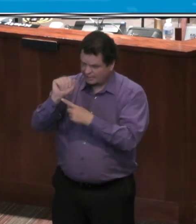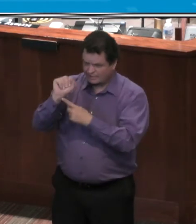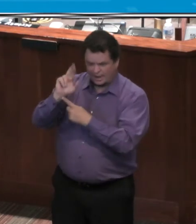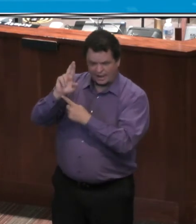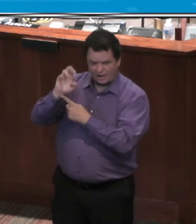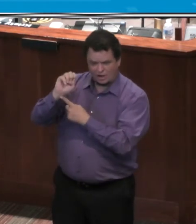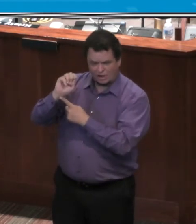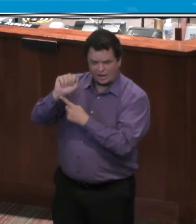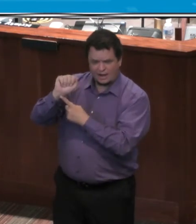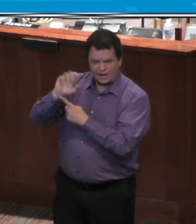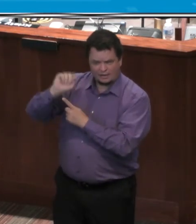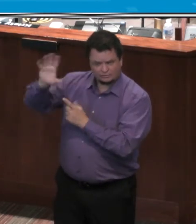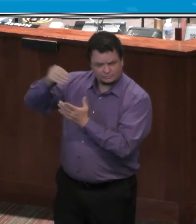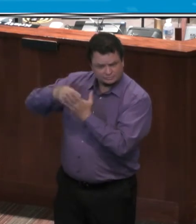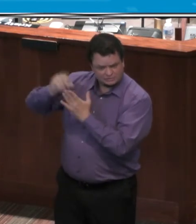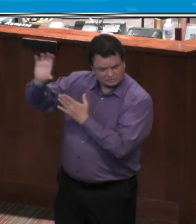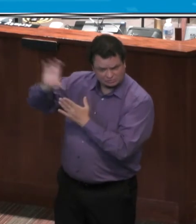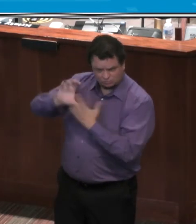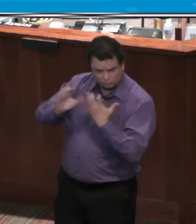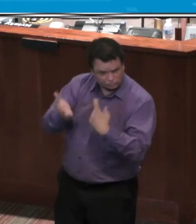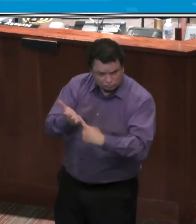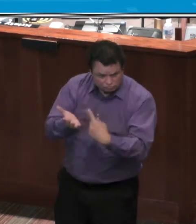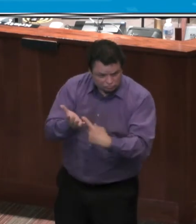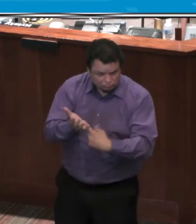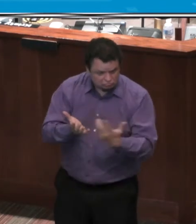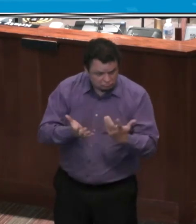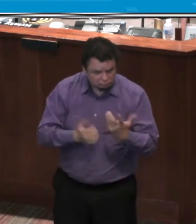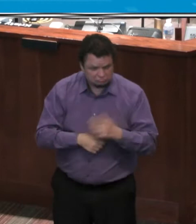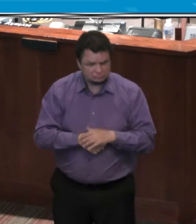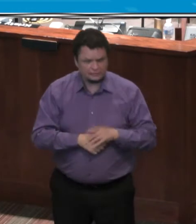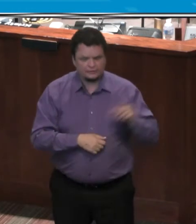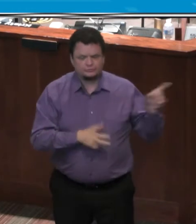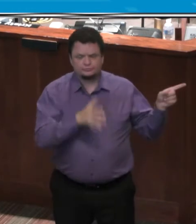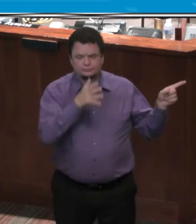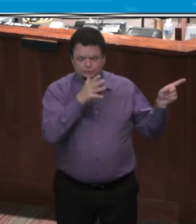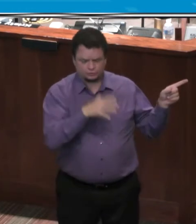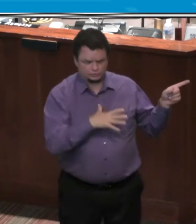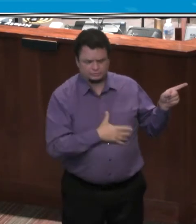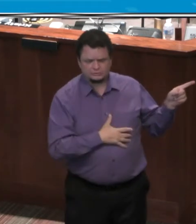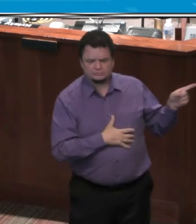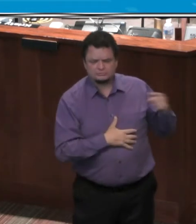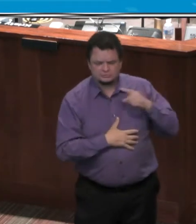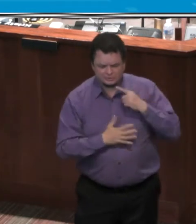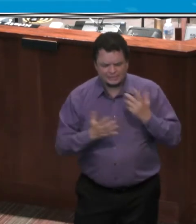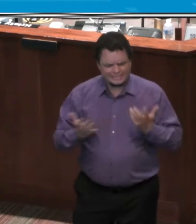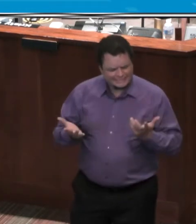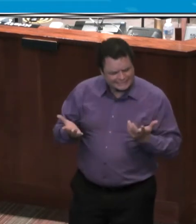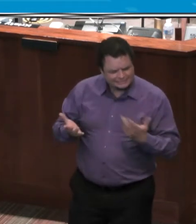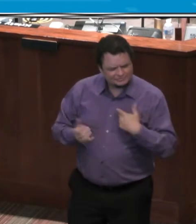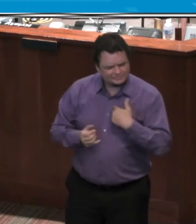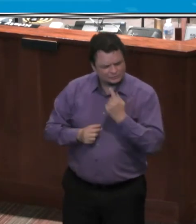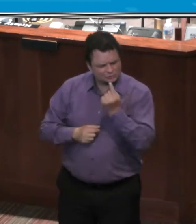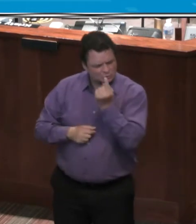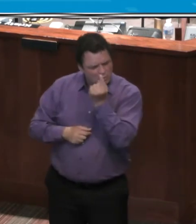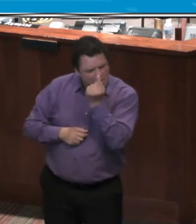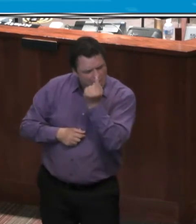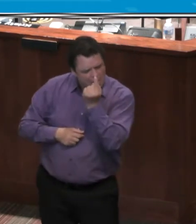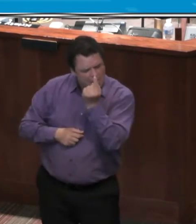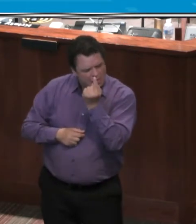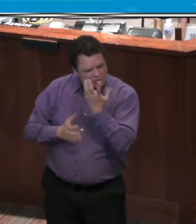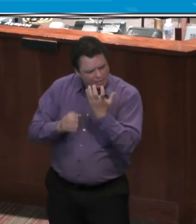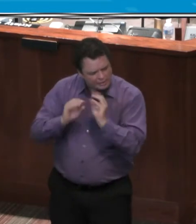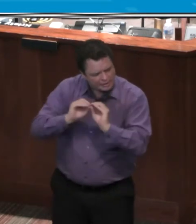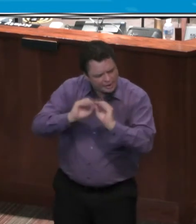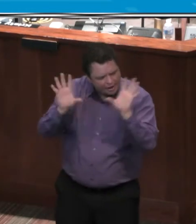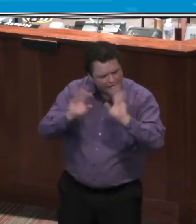Nikki, I just wanted one point of clarification on the resolution when I read over it last night. It talks about the recognized